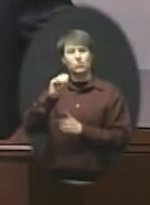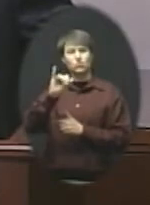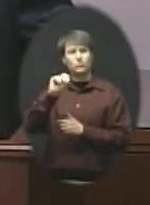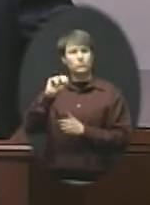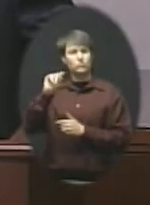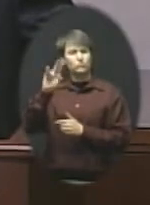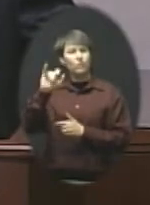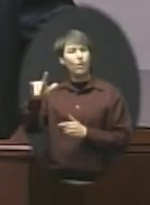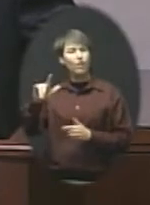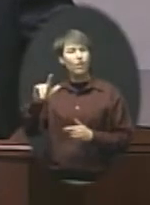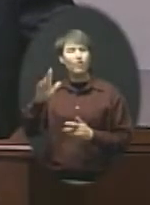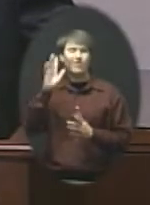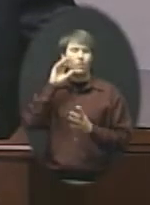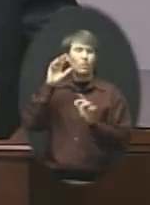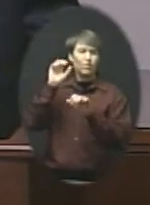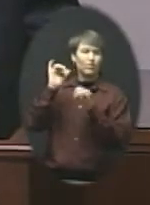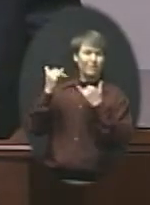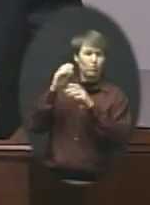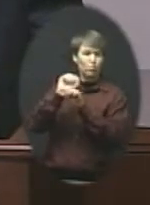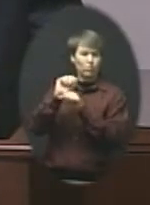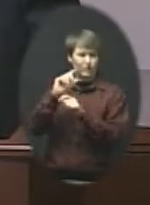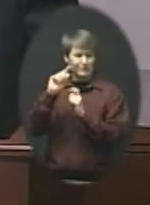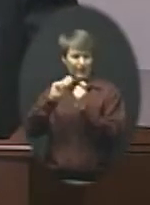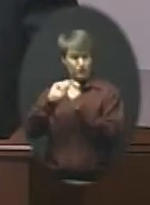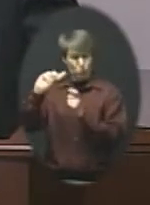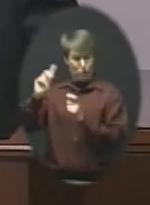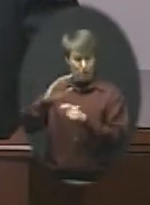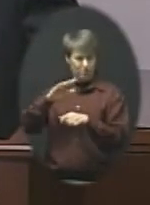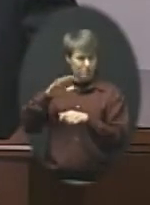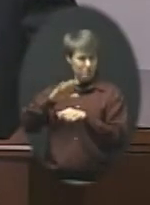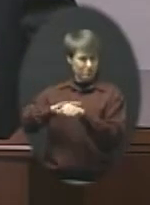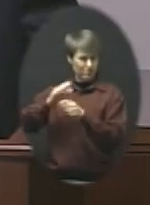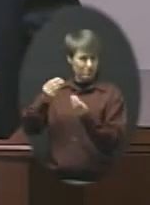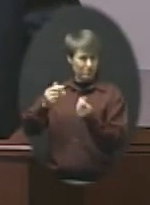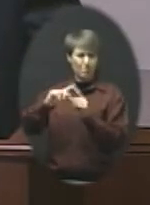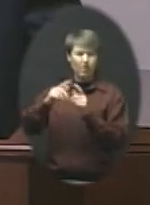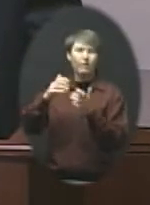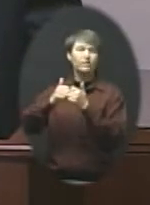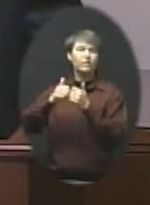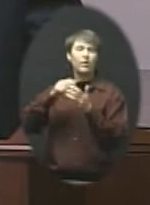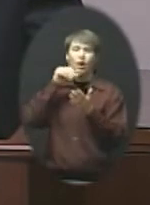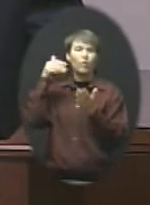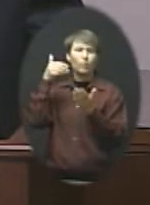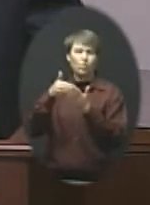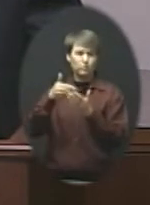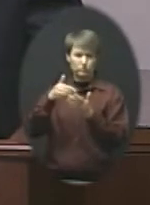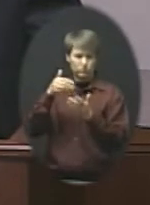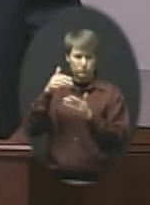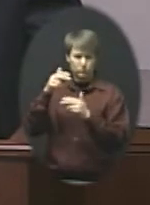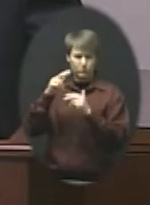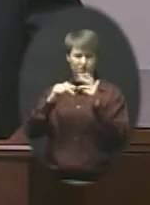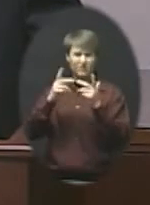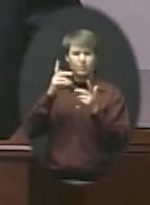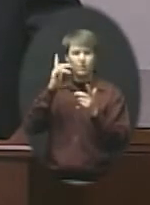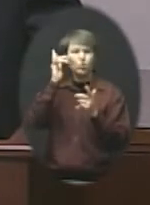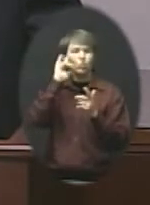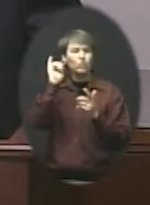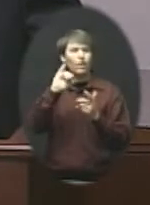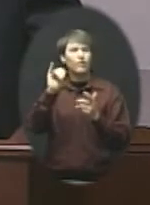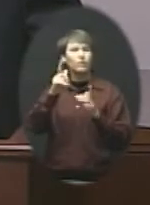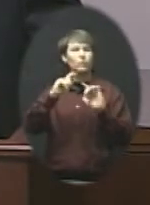through the process of identifying specifically where on the site, but obviously away from the building. More of a large flagpole